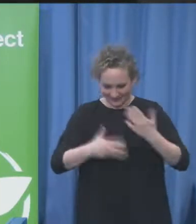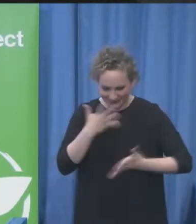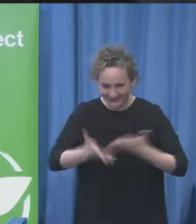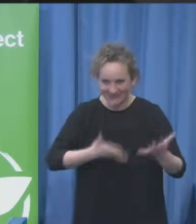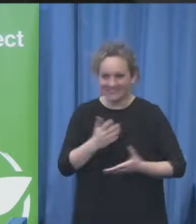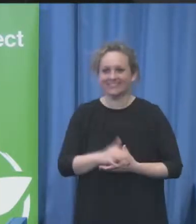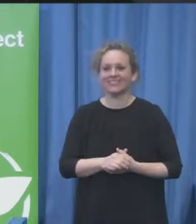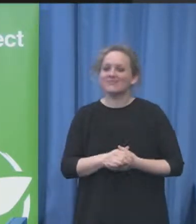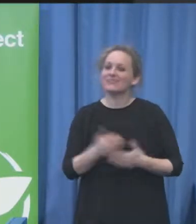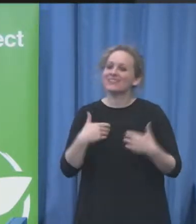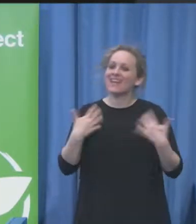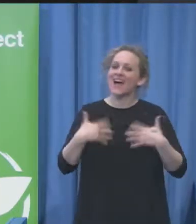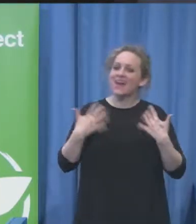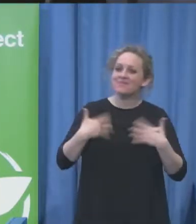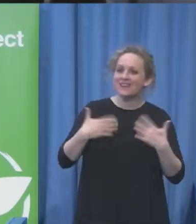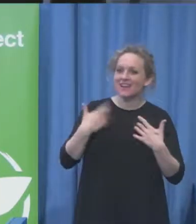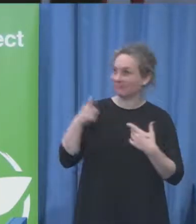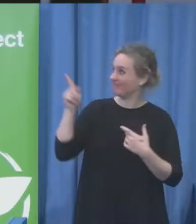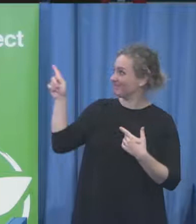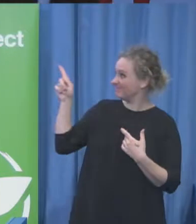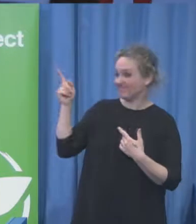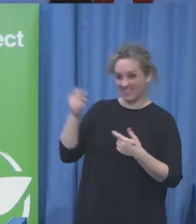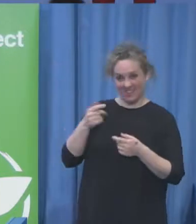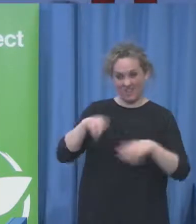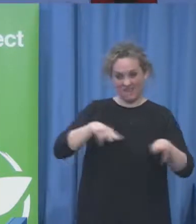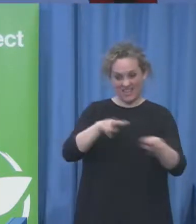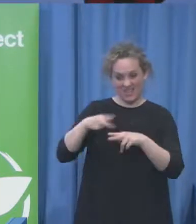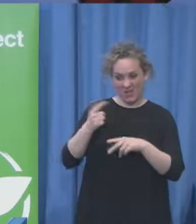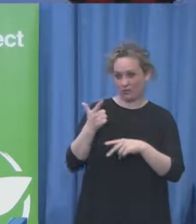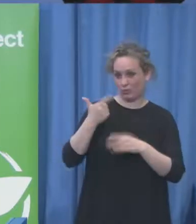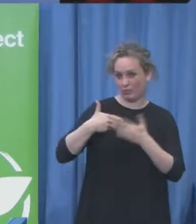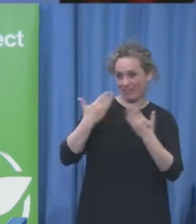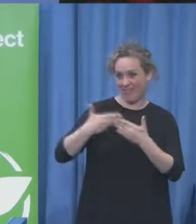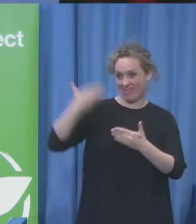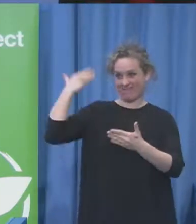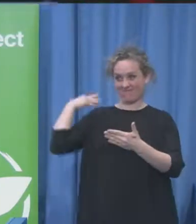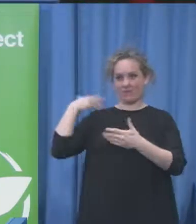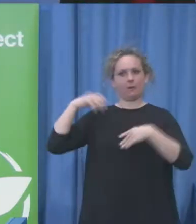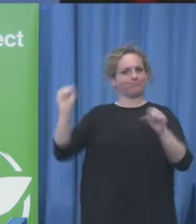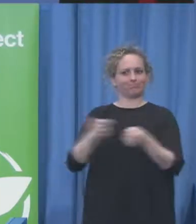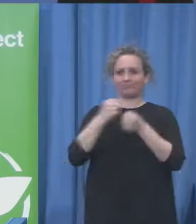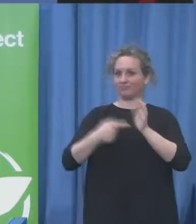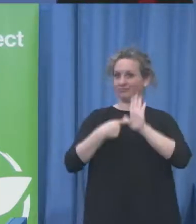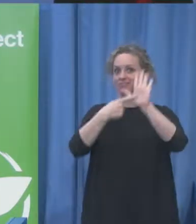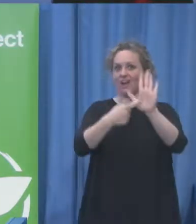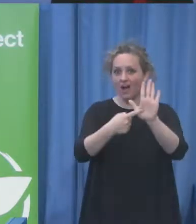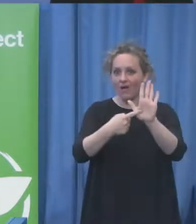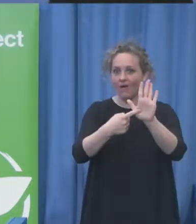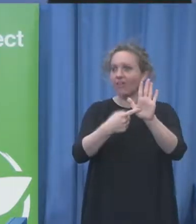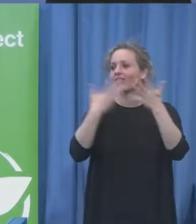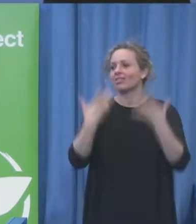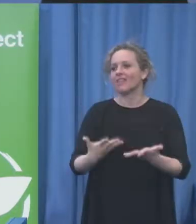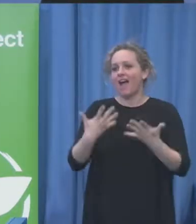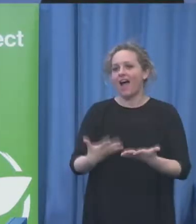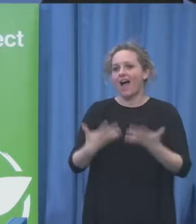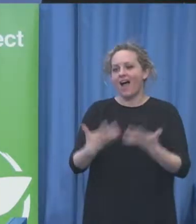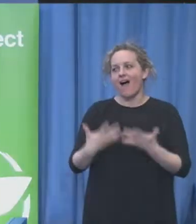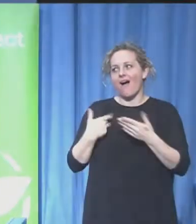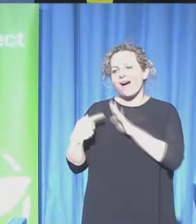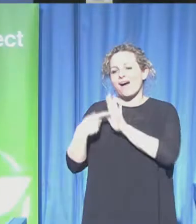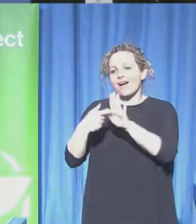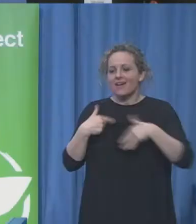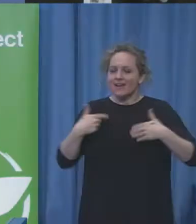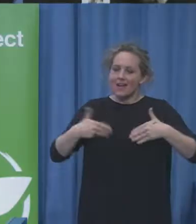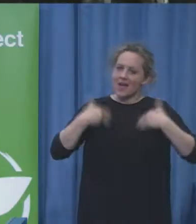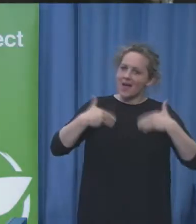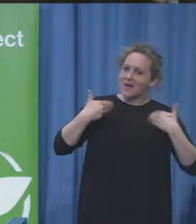hear words from Judy. She is a legend, and I know she really, really wanted to be here with us, but just to have her just say